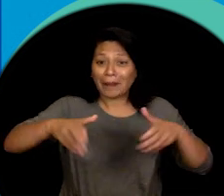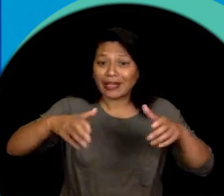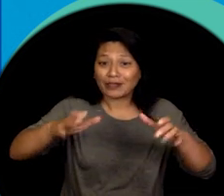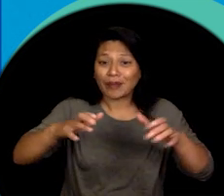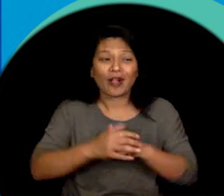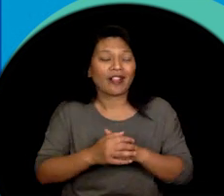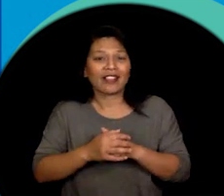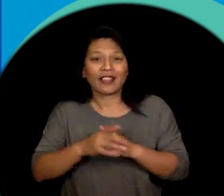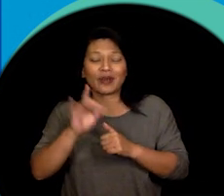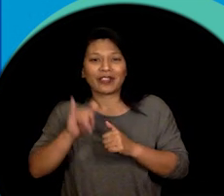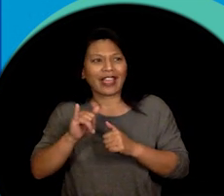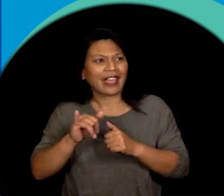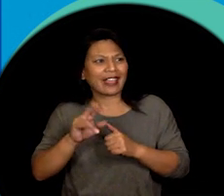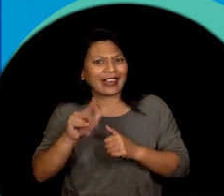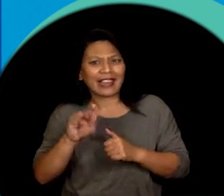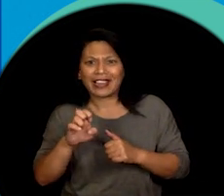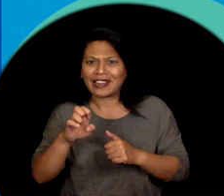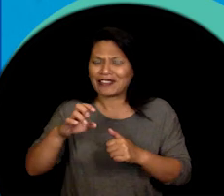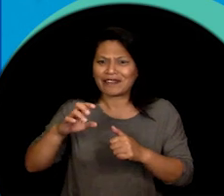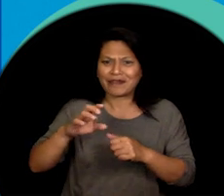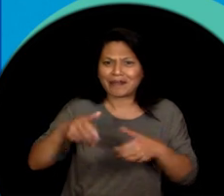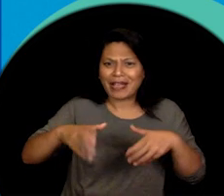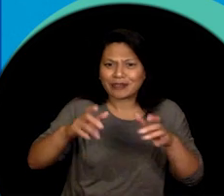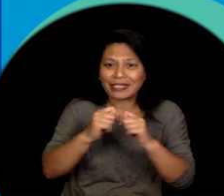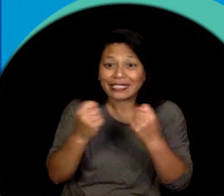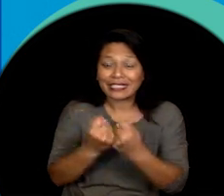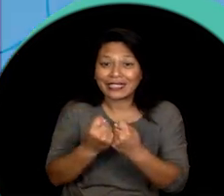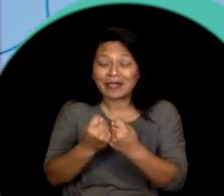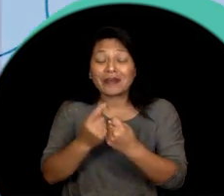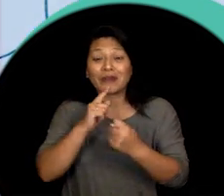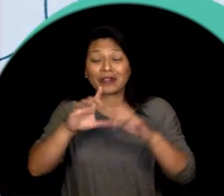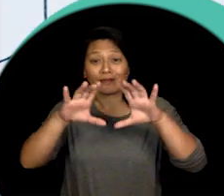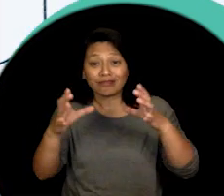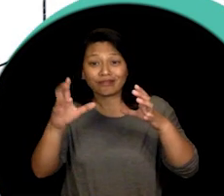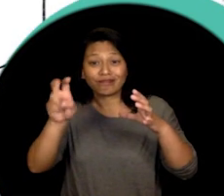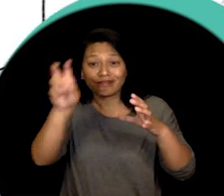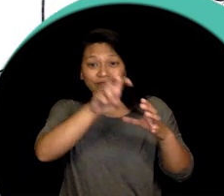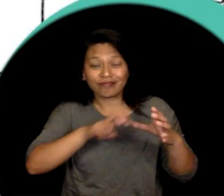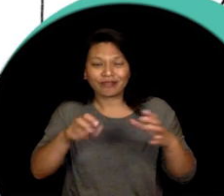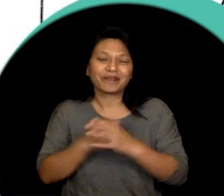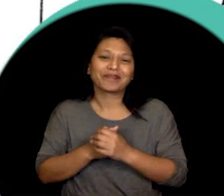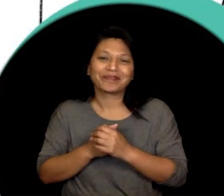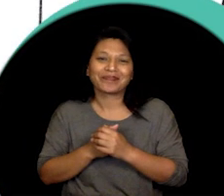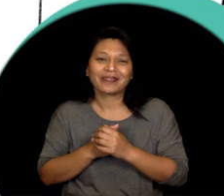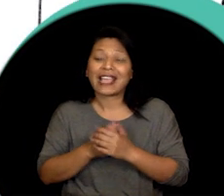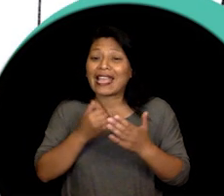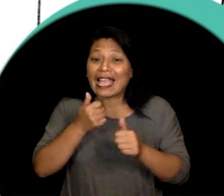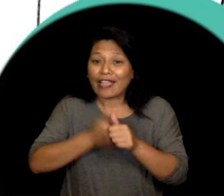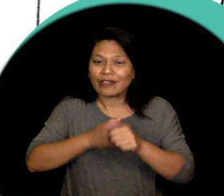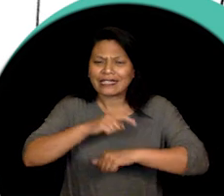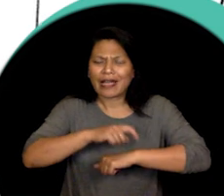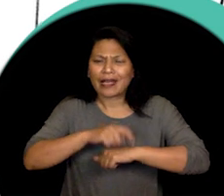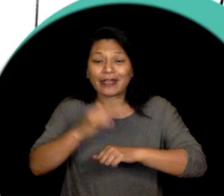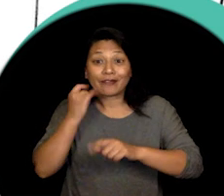basketball in this very large Native basketball league that went from Canada down into the States. And every time we had to